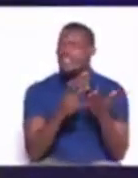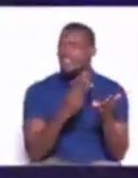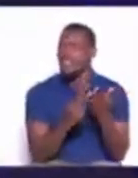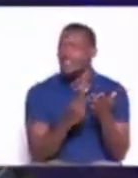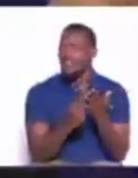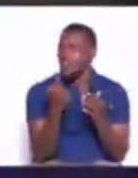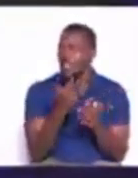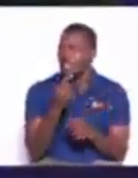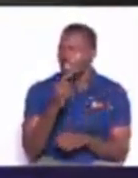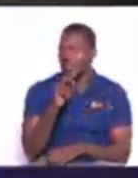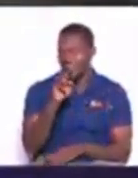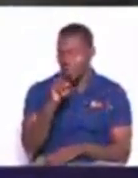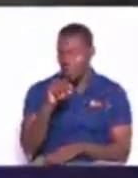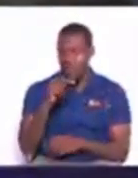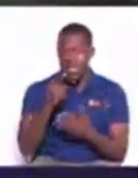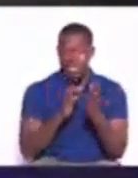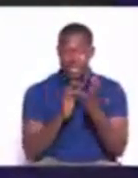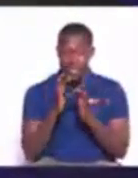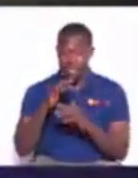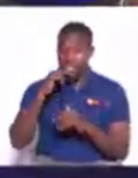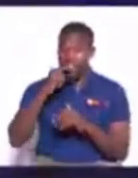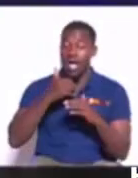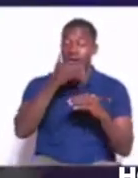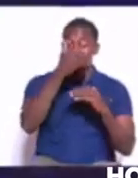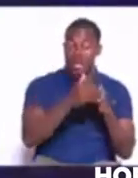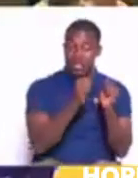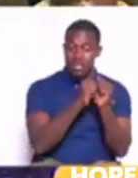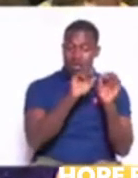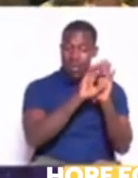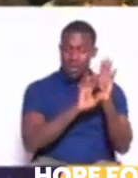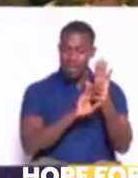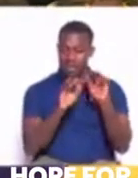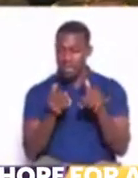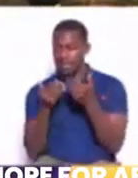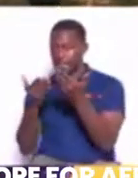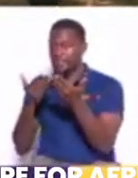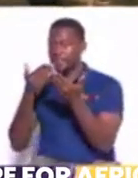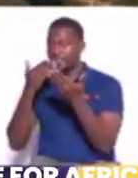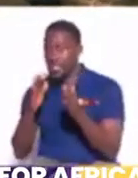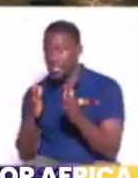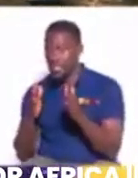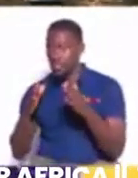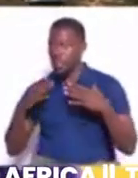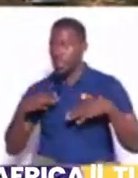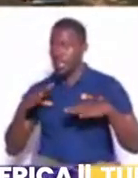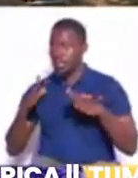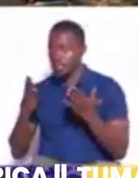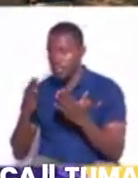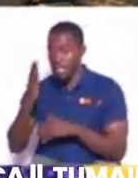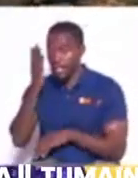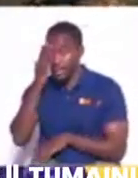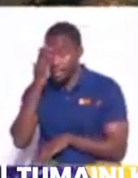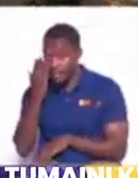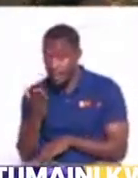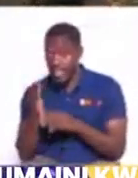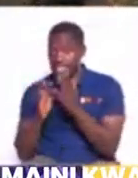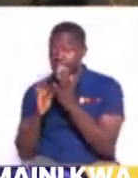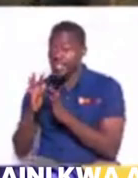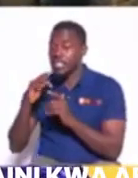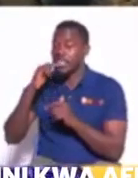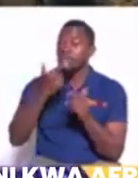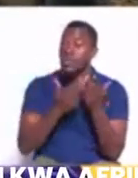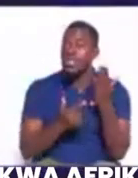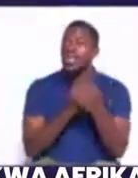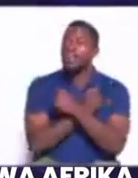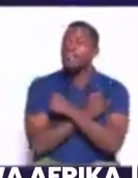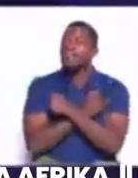said, after the Ten Commandments were given in Deuteronomy, Jesus summarized the Ten Commandments where he said, "Love the Lord your God with all your